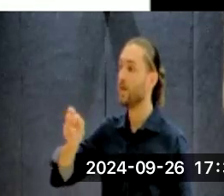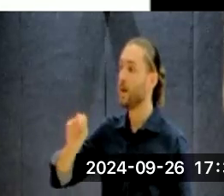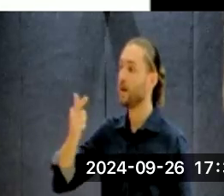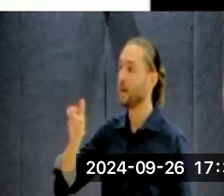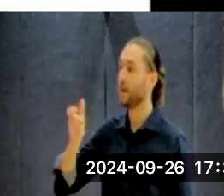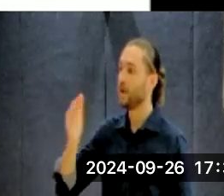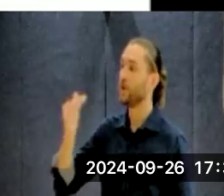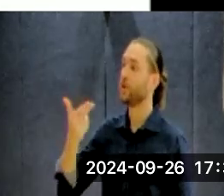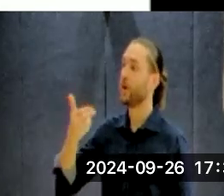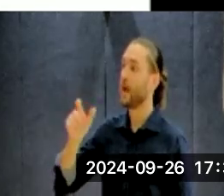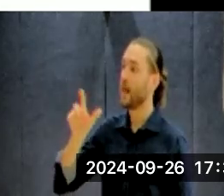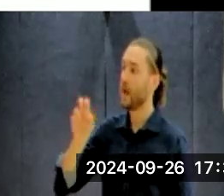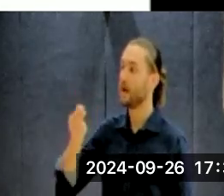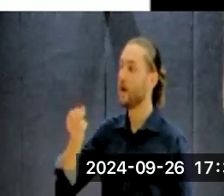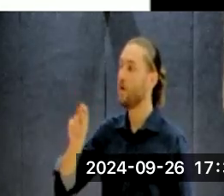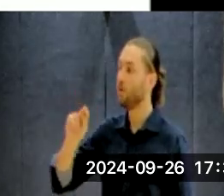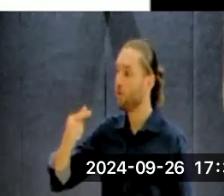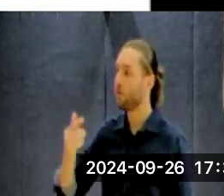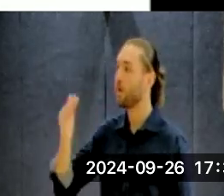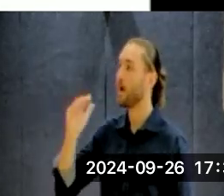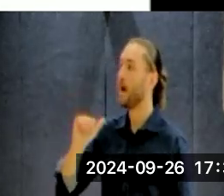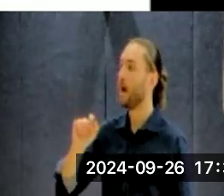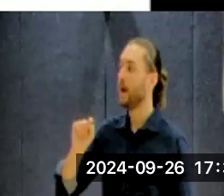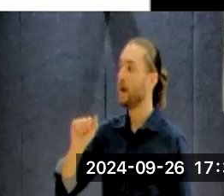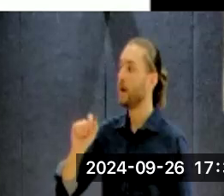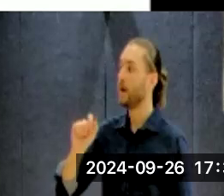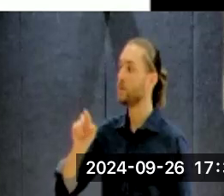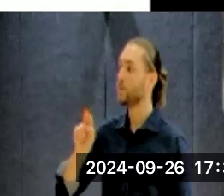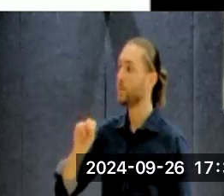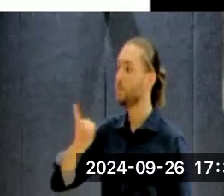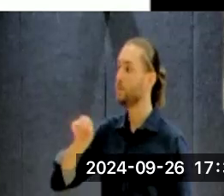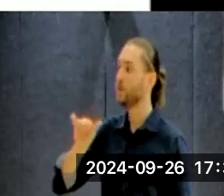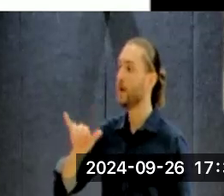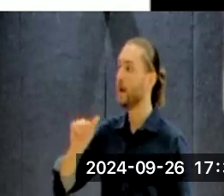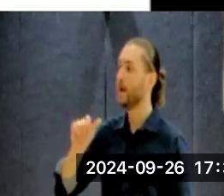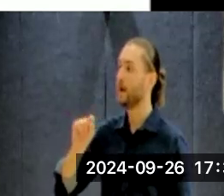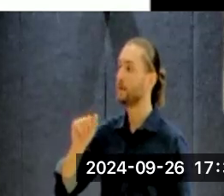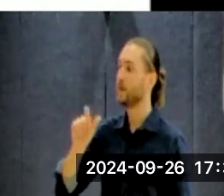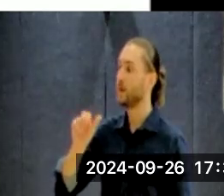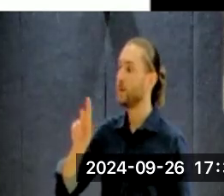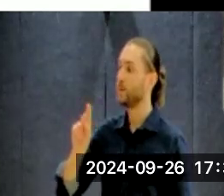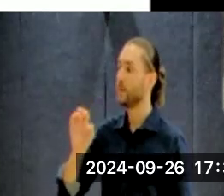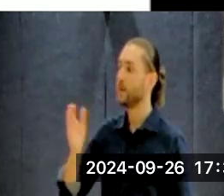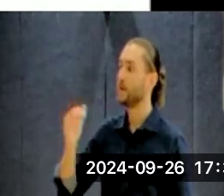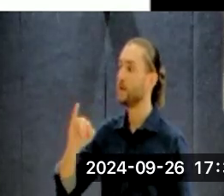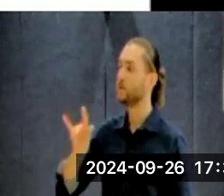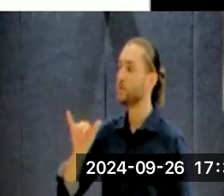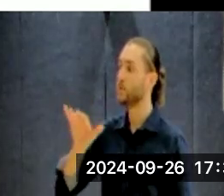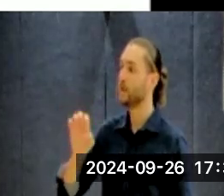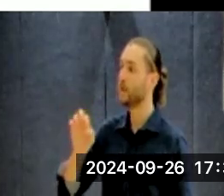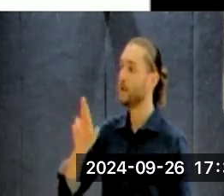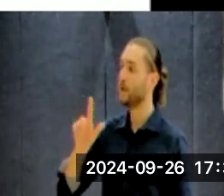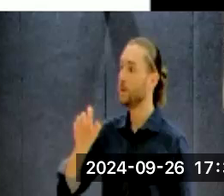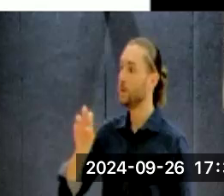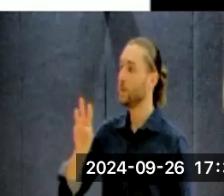Helen Hong, Councilmember Adetunji Aludi, Councilmember Julie Walensky, and also